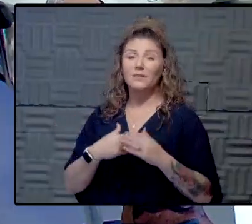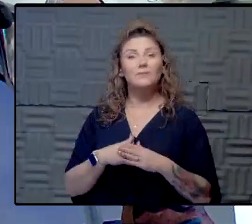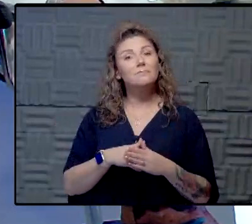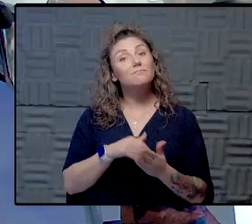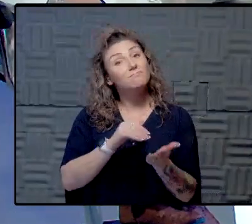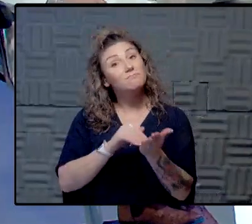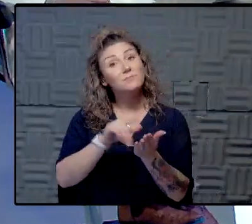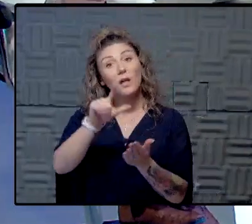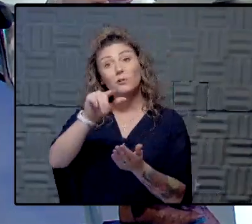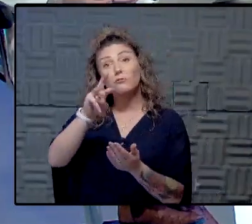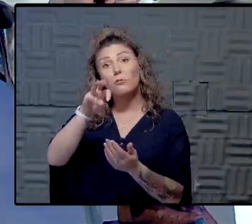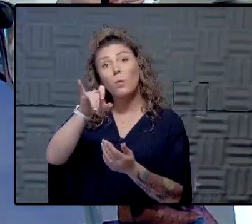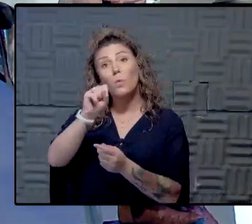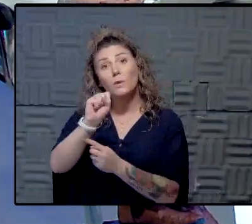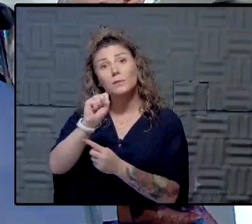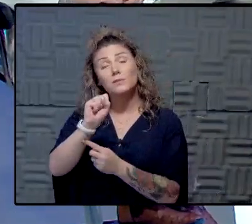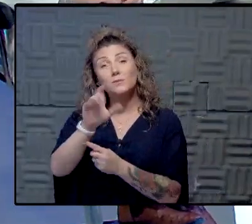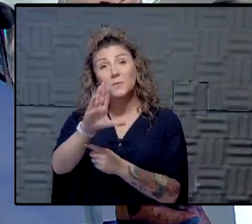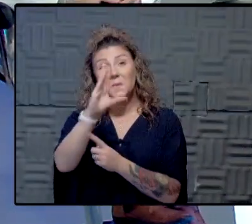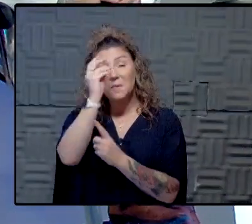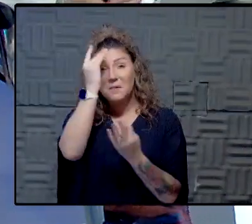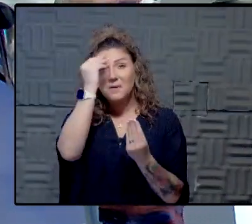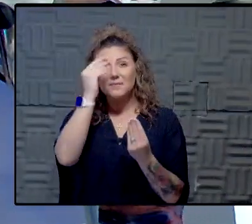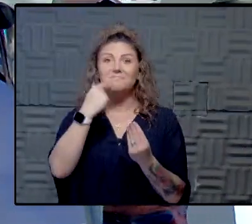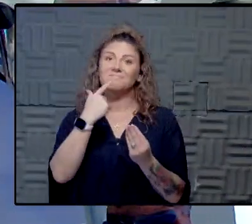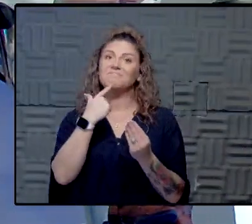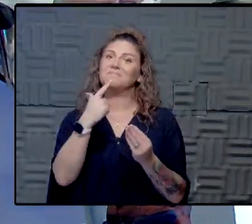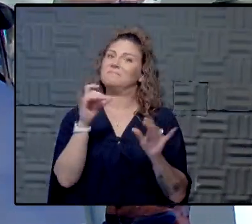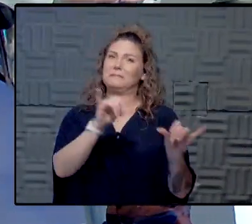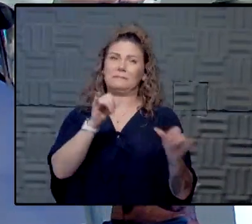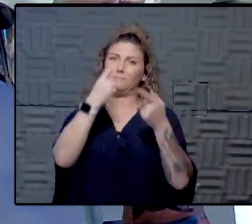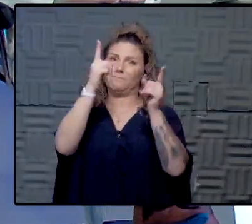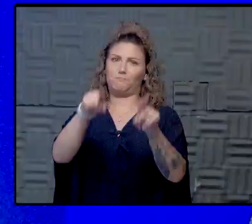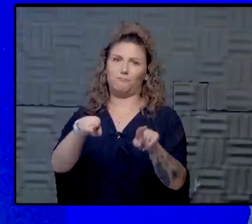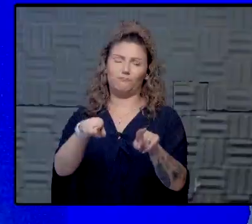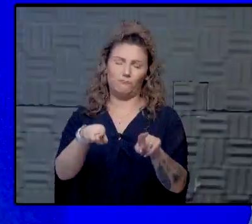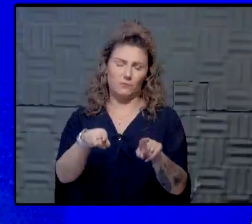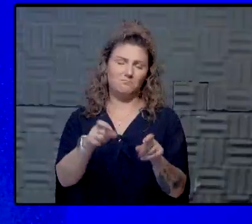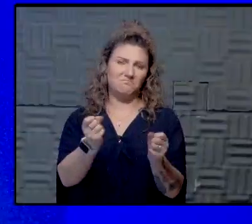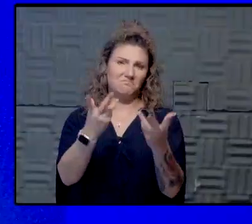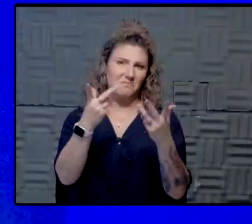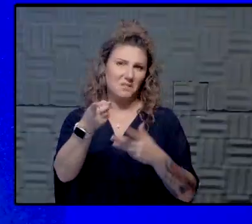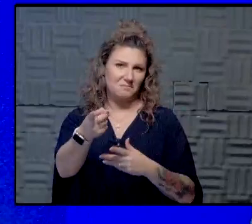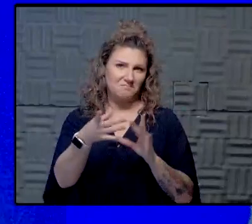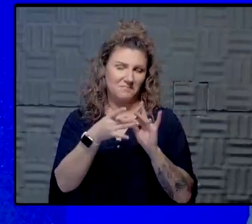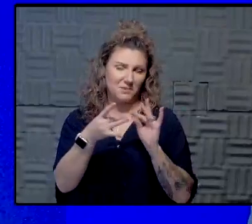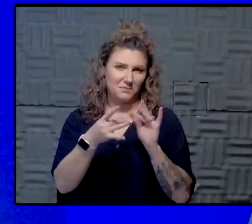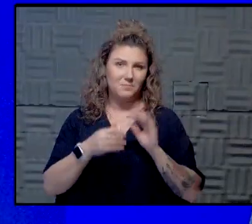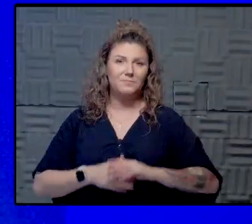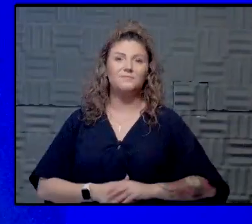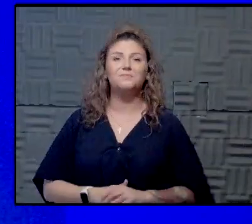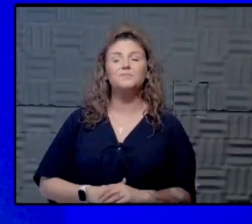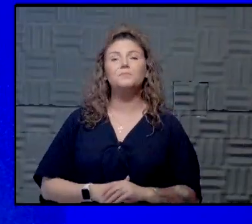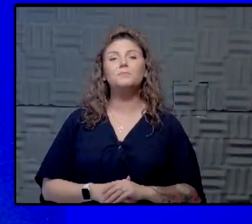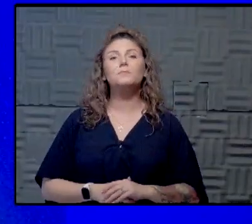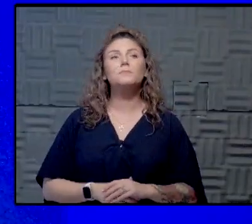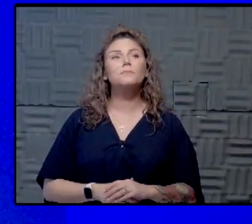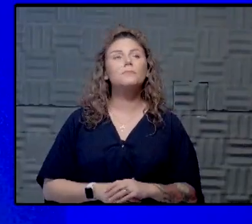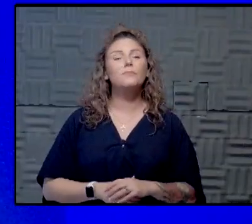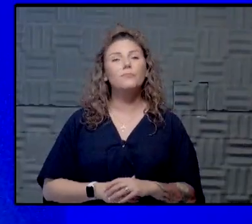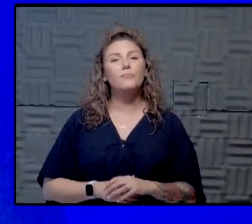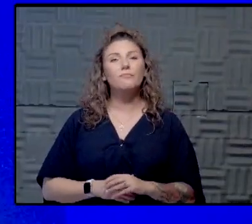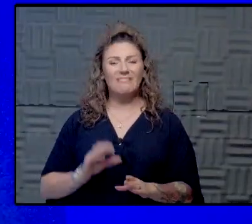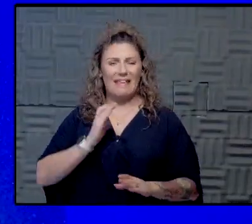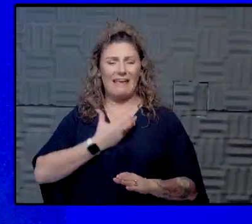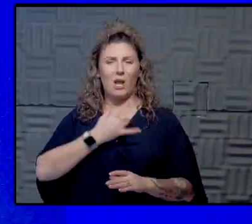Dr. Lewis, any thoughts? No, I echo a lot of what Dr. Lassen said, is that, so many of